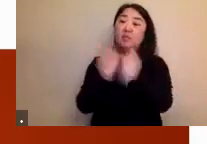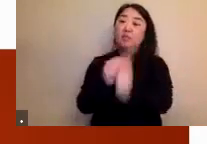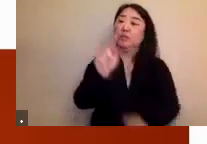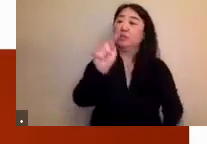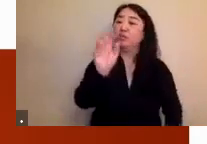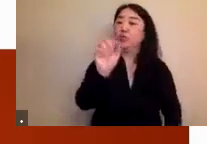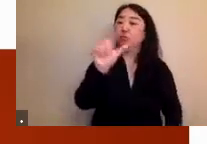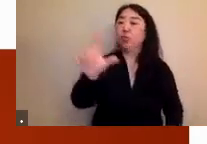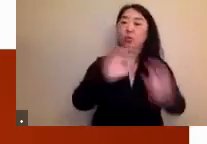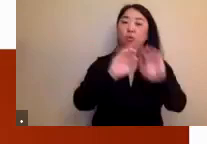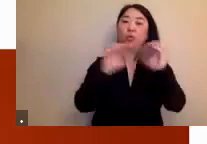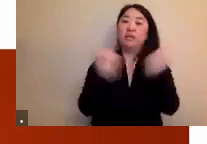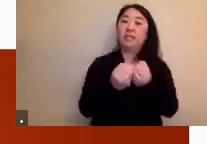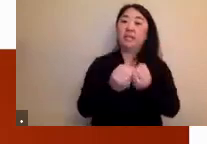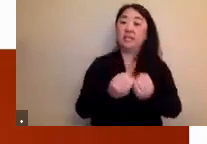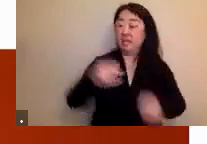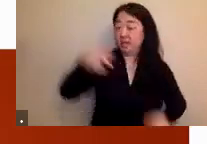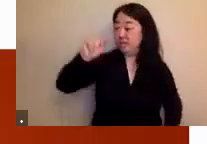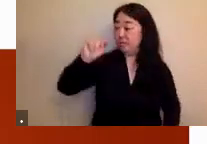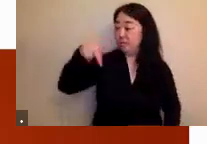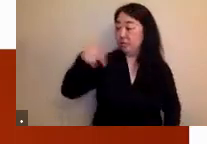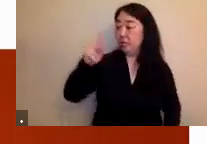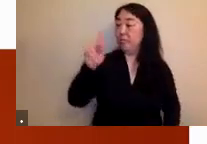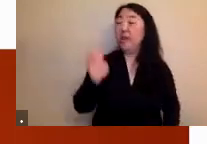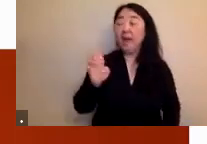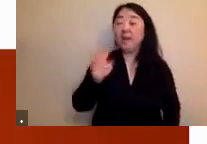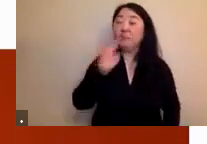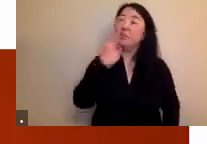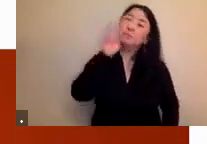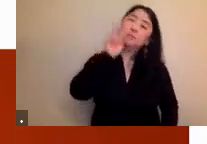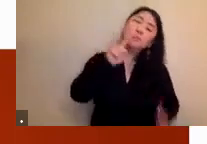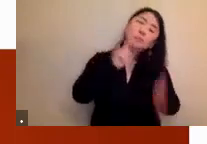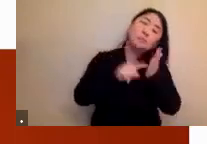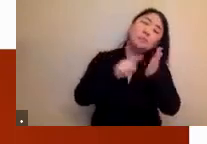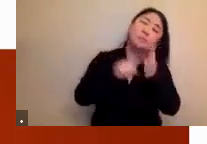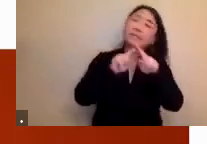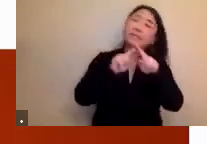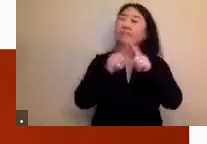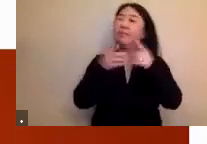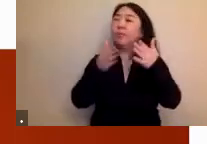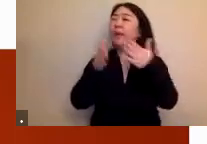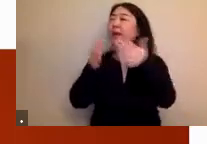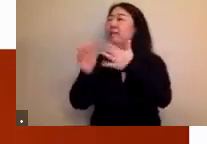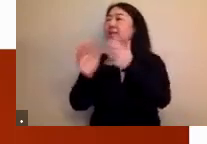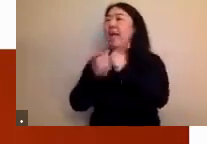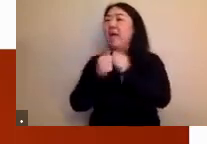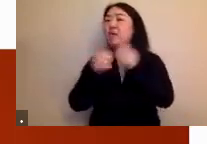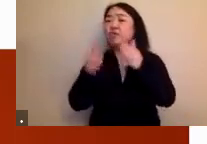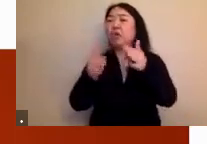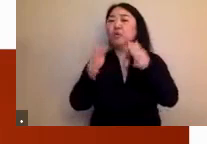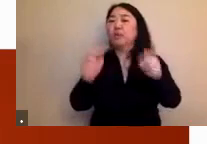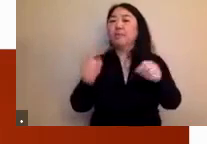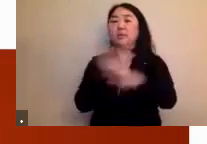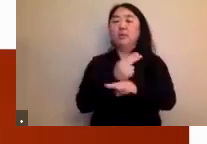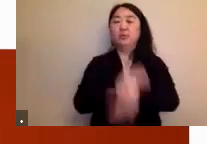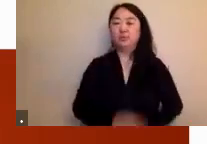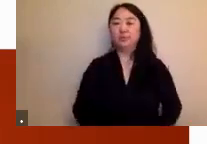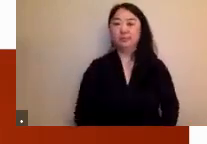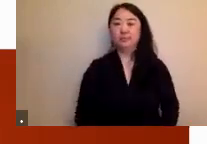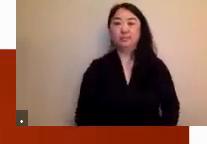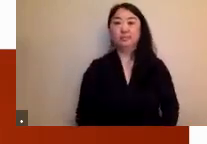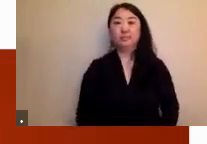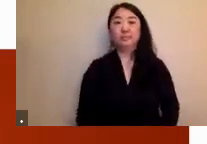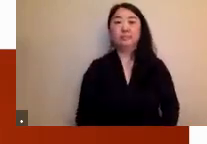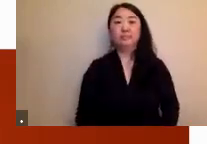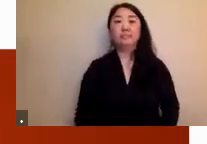the Turnpike is looking for different ways in which roadways can be used as well. Uh,